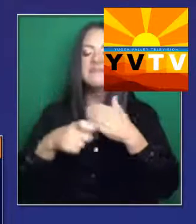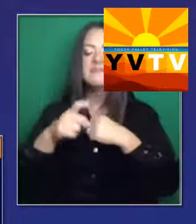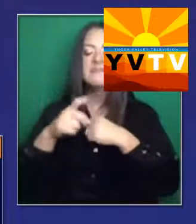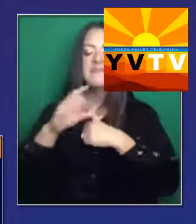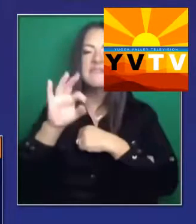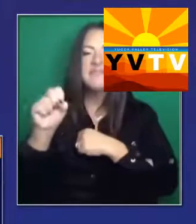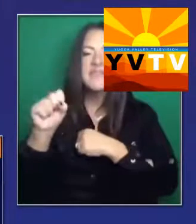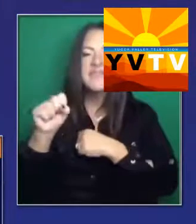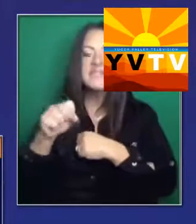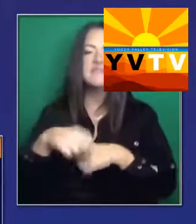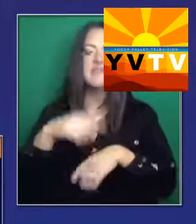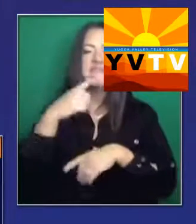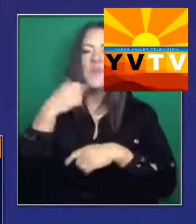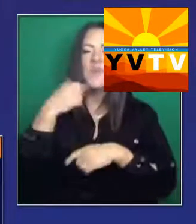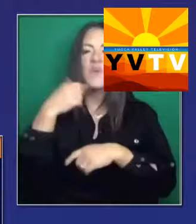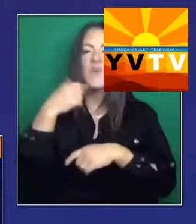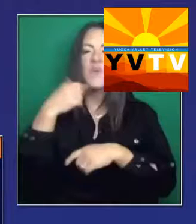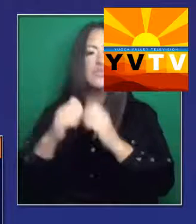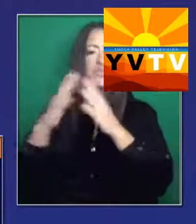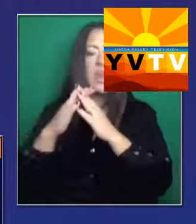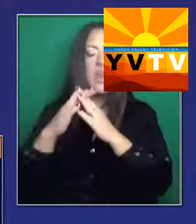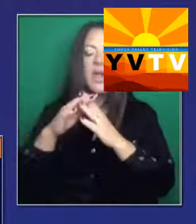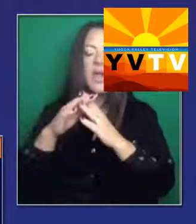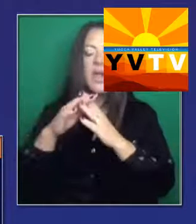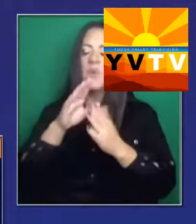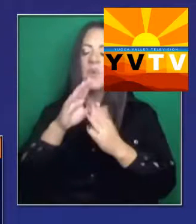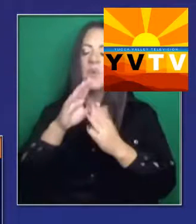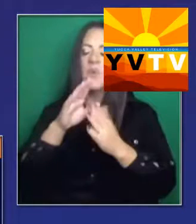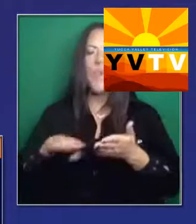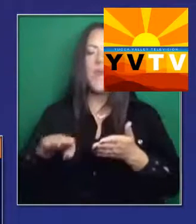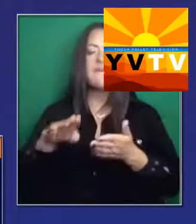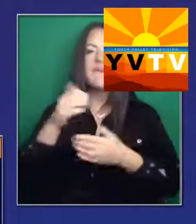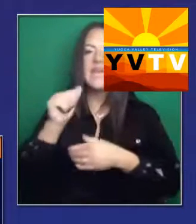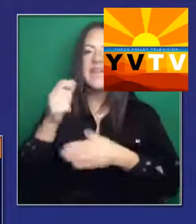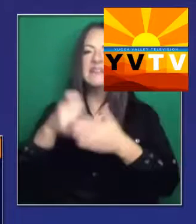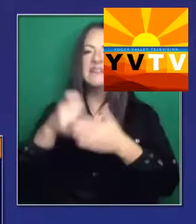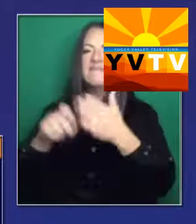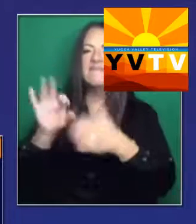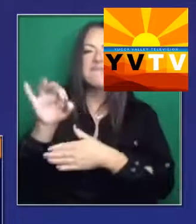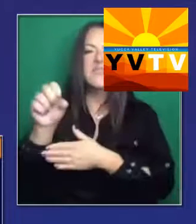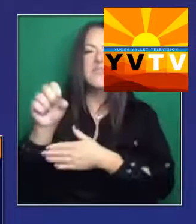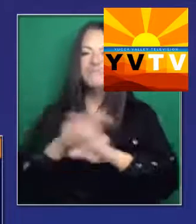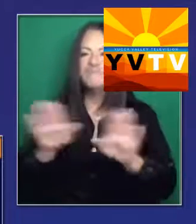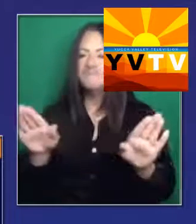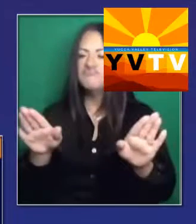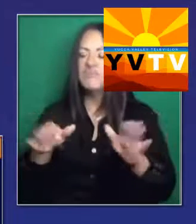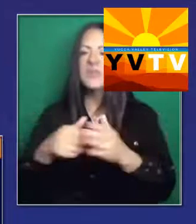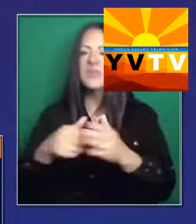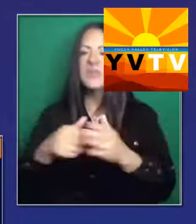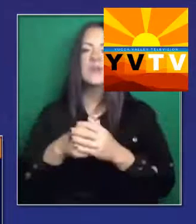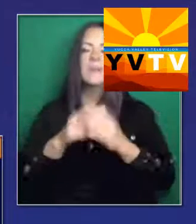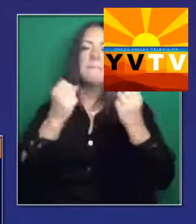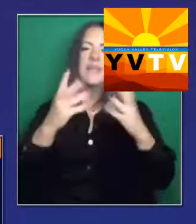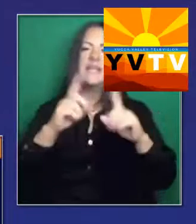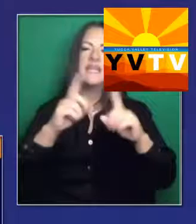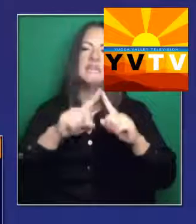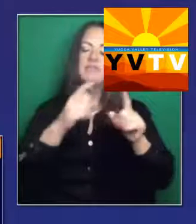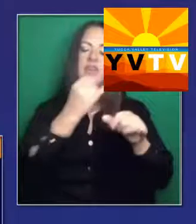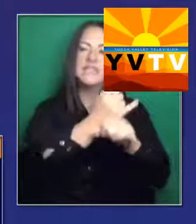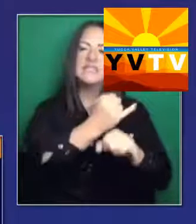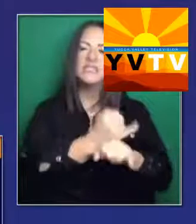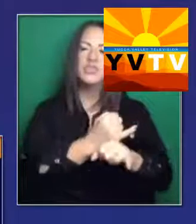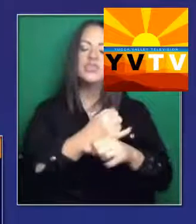the $500 million in small business grants that also go to cultural institutions, that also are available to